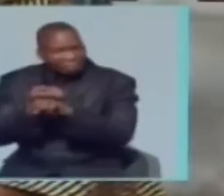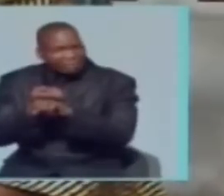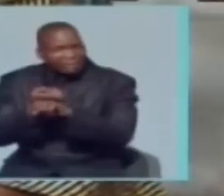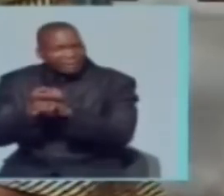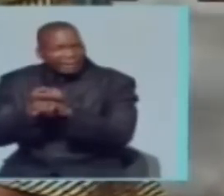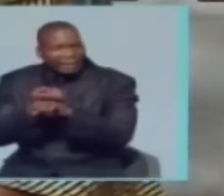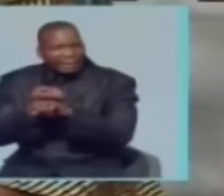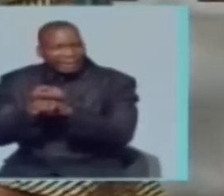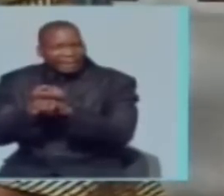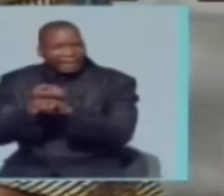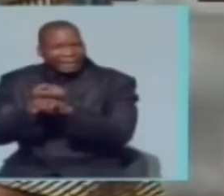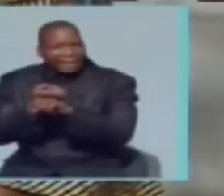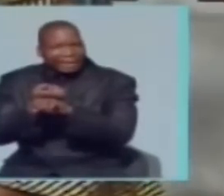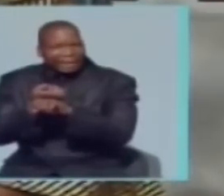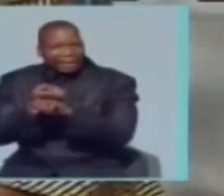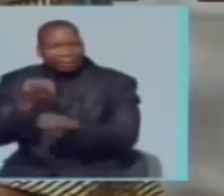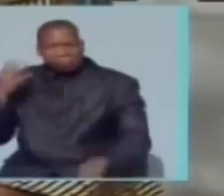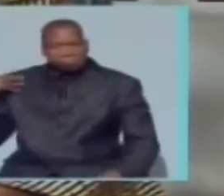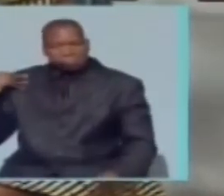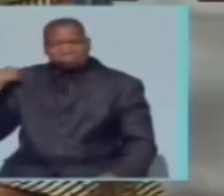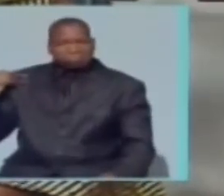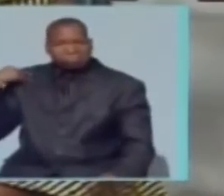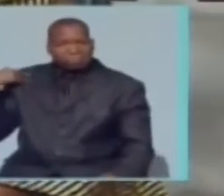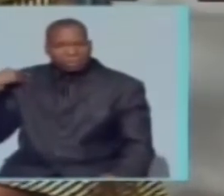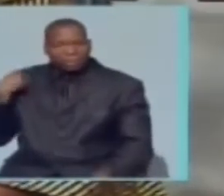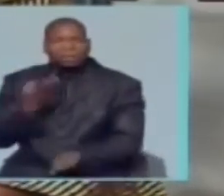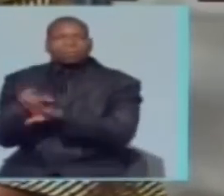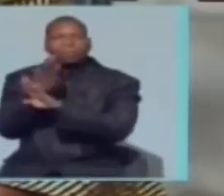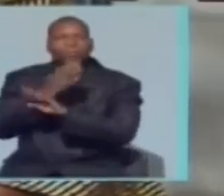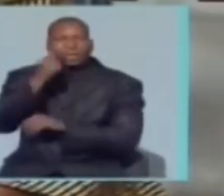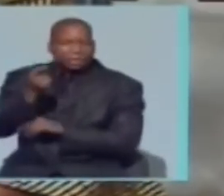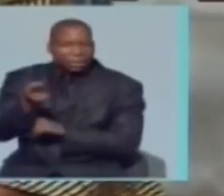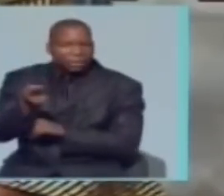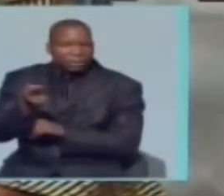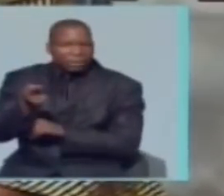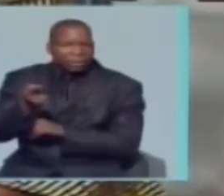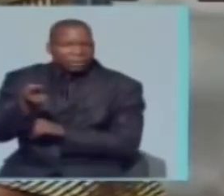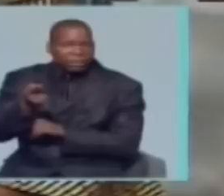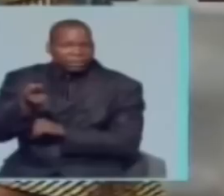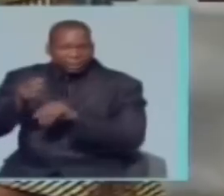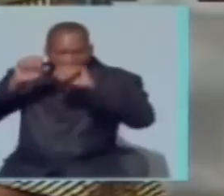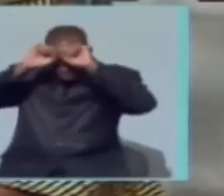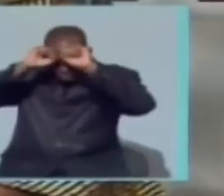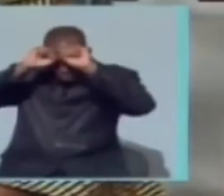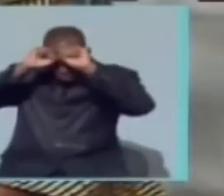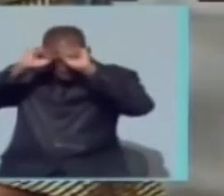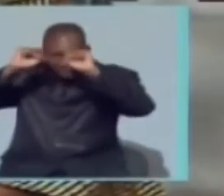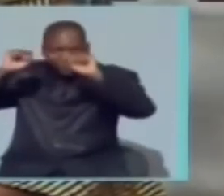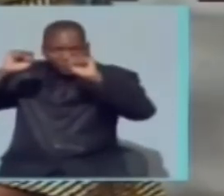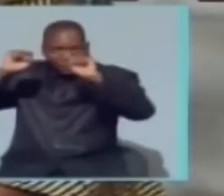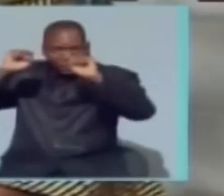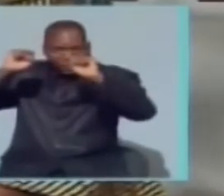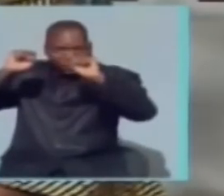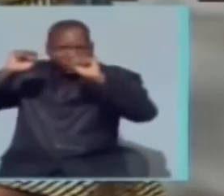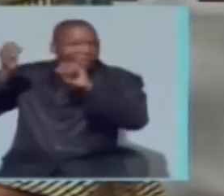think that I'm reminded, I've said this before, of the words of President Truman when he took office.